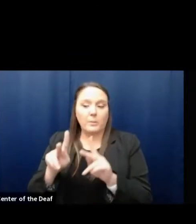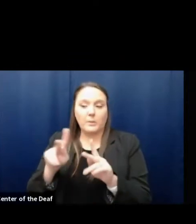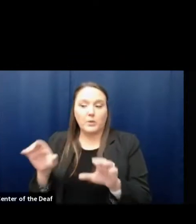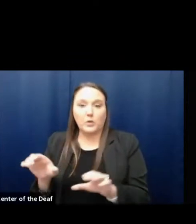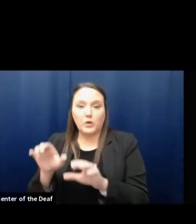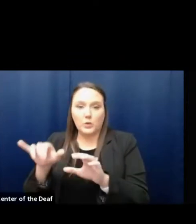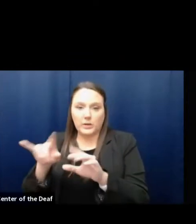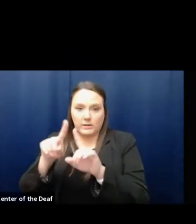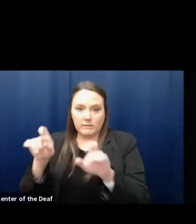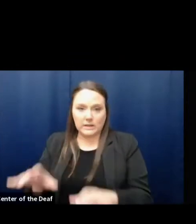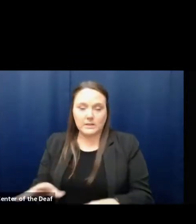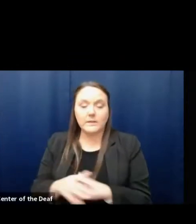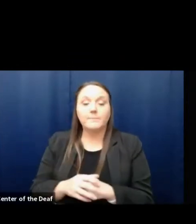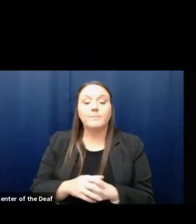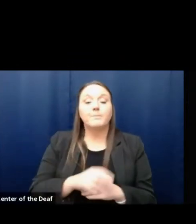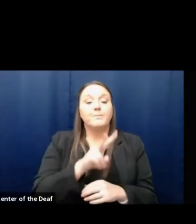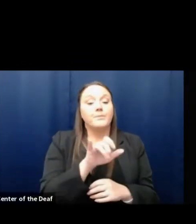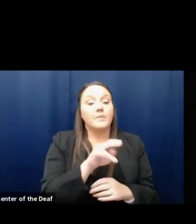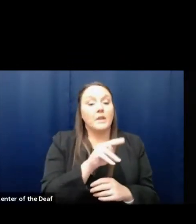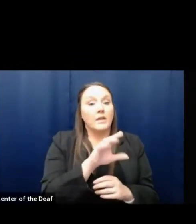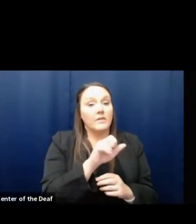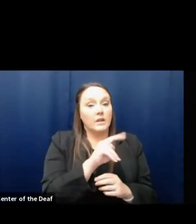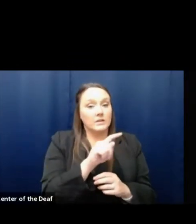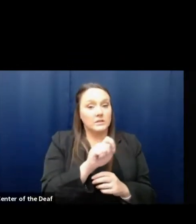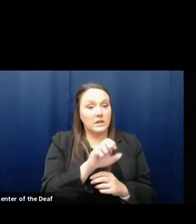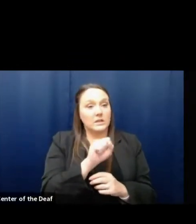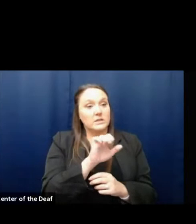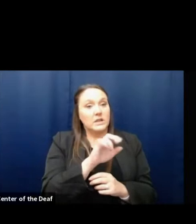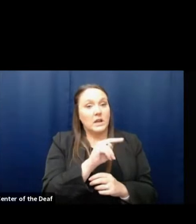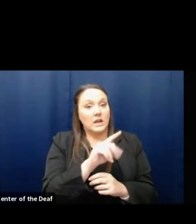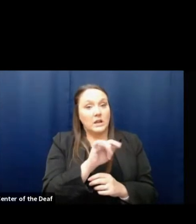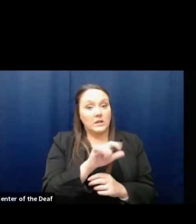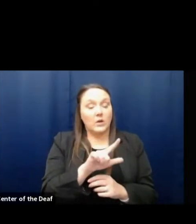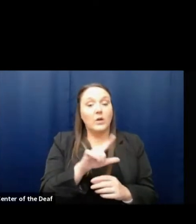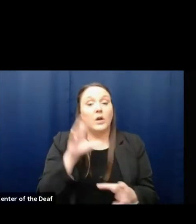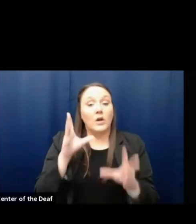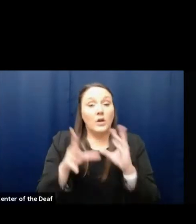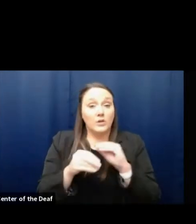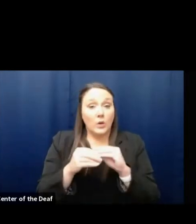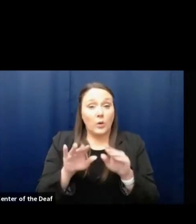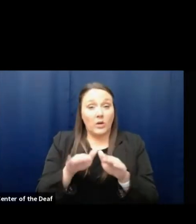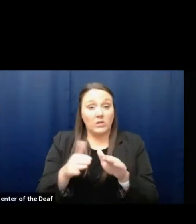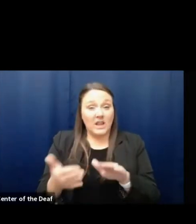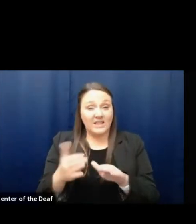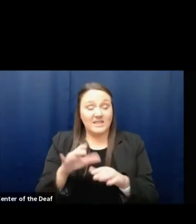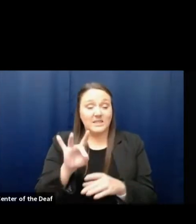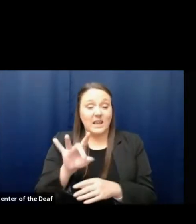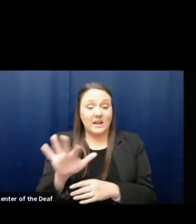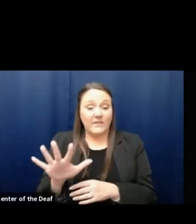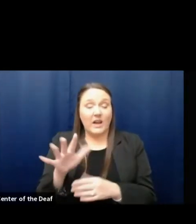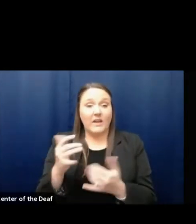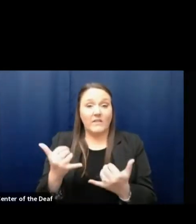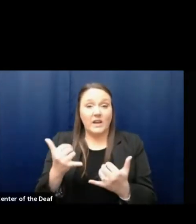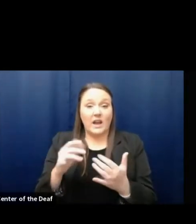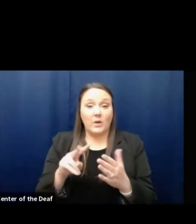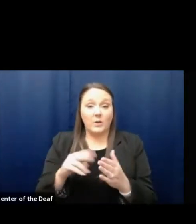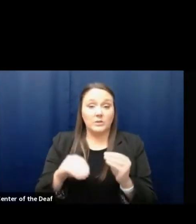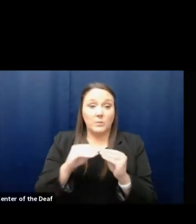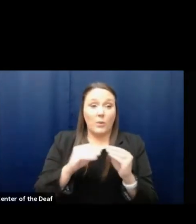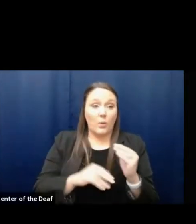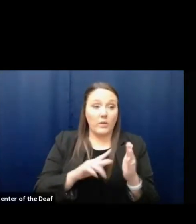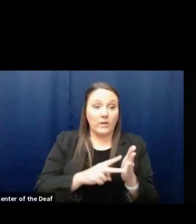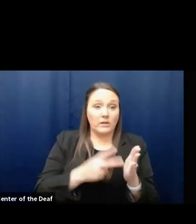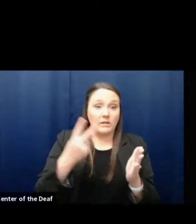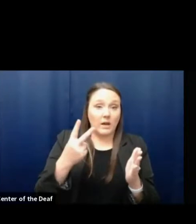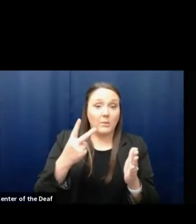it. From Vincent with the Sentinel, our death total for COVID-19 is 85. At this point, we're more than double the number of fatalities